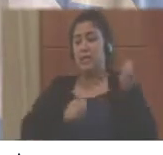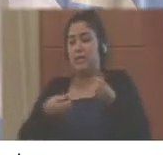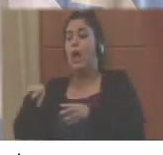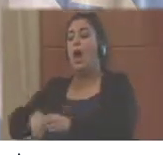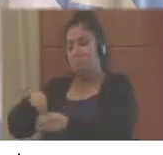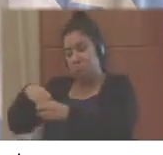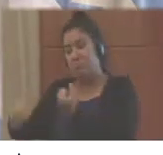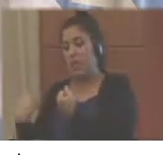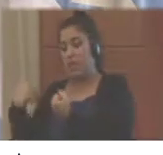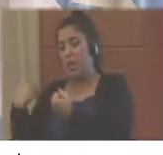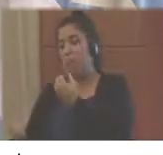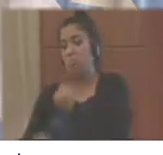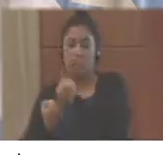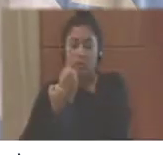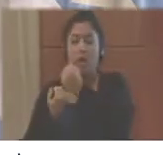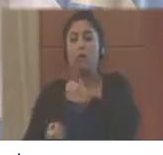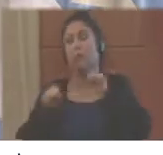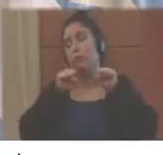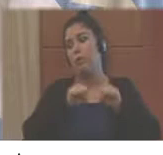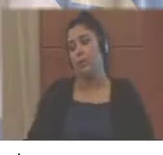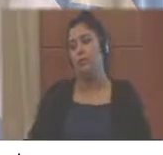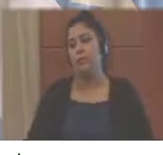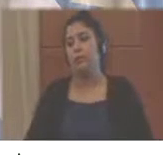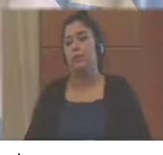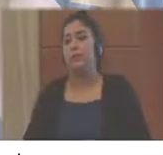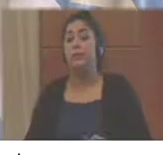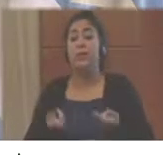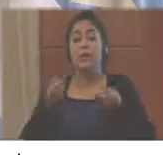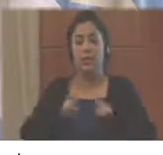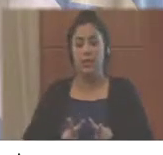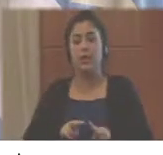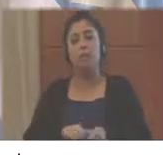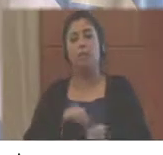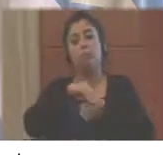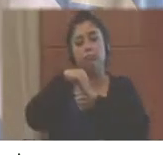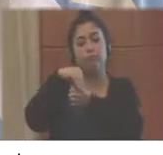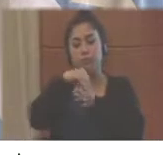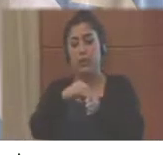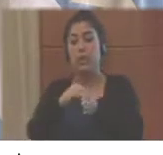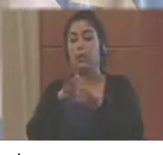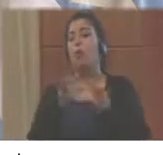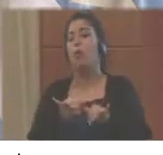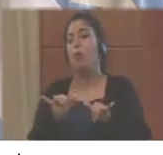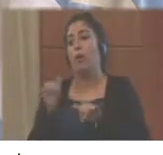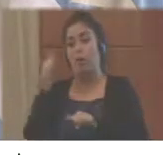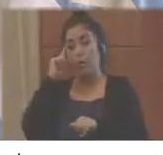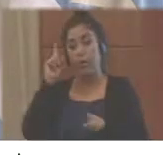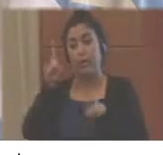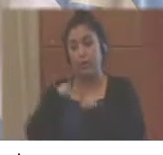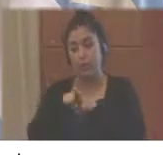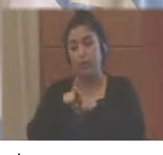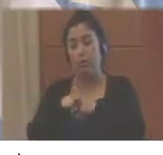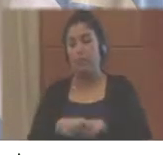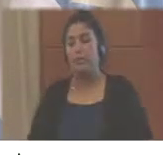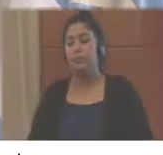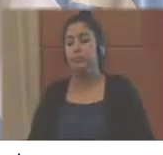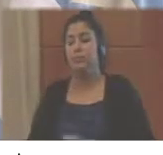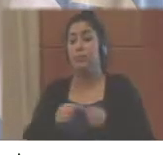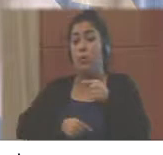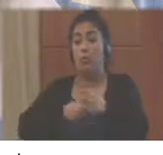granted a special credit for emergencies, and we have also another line of credit,